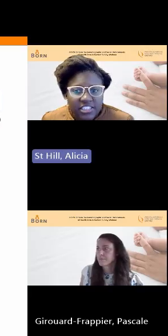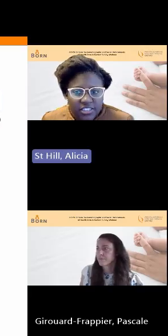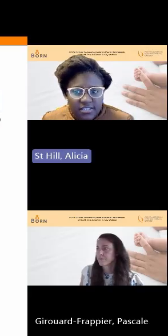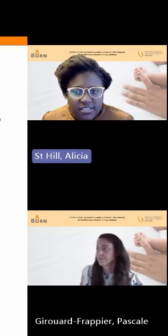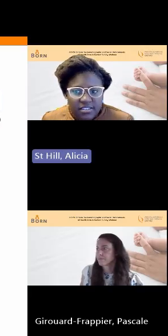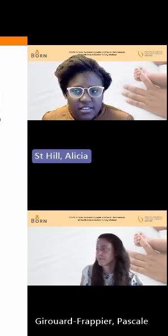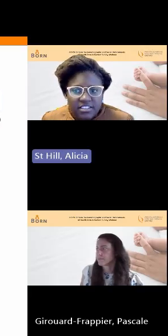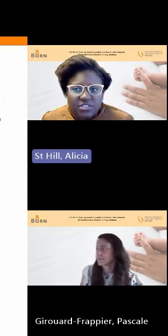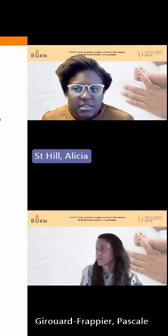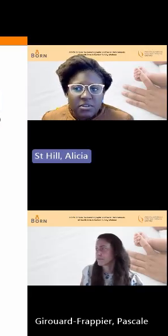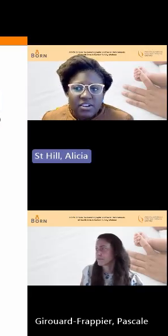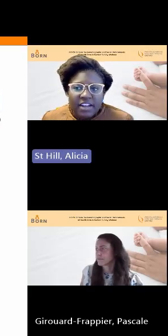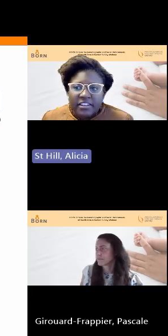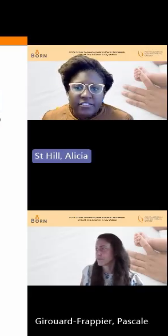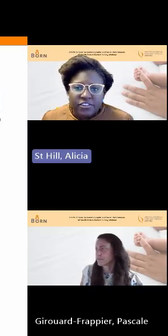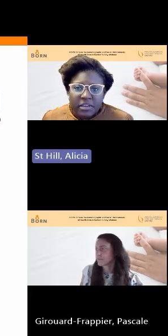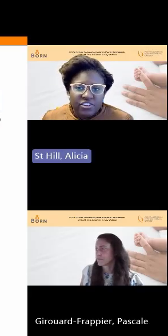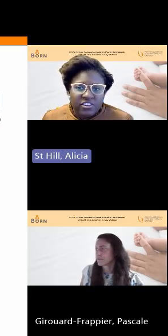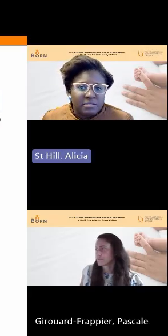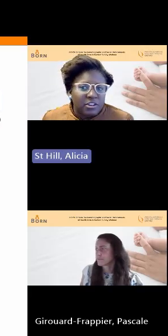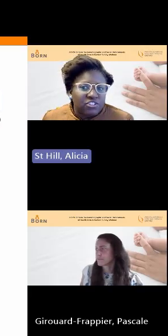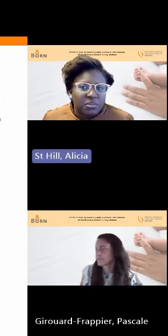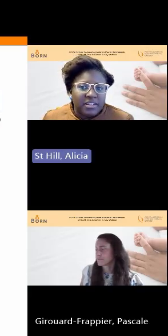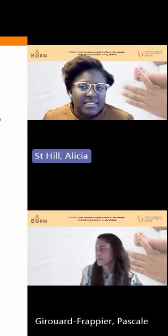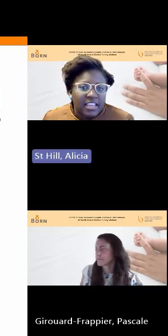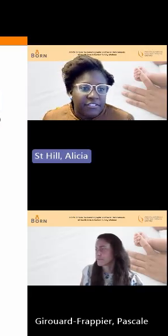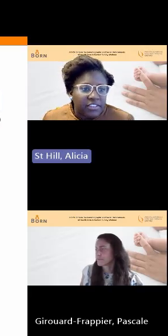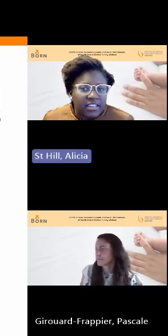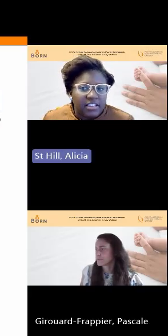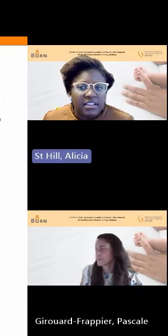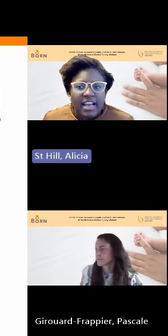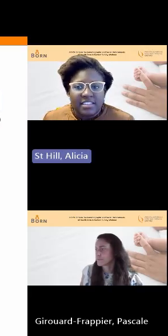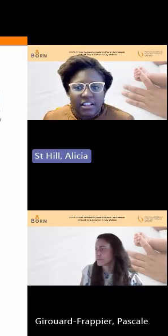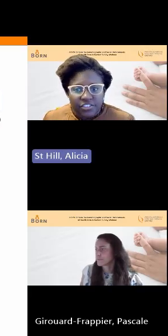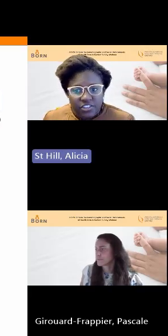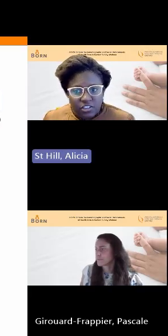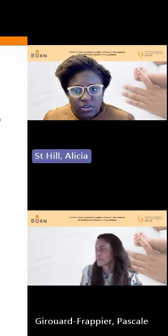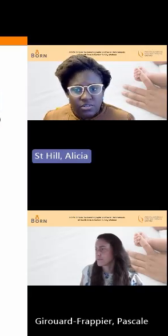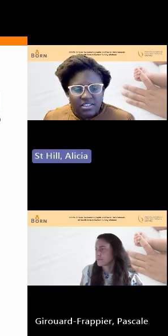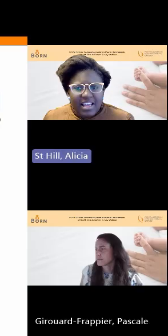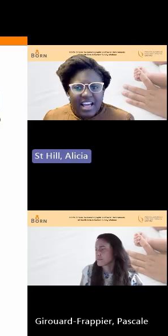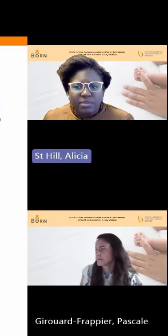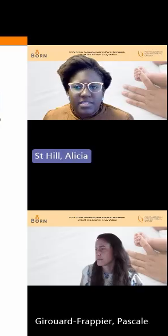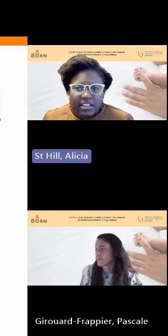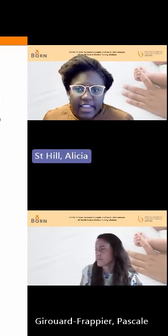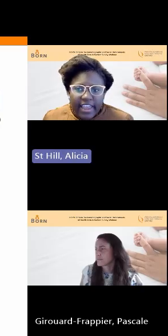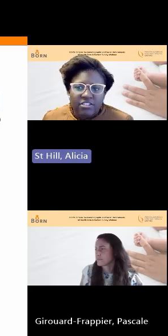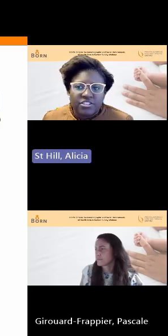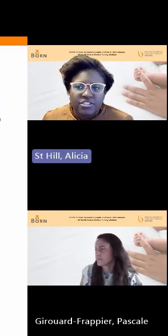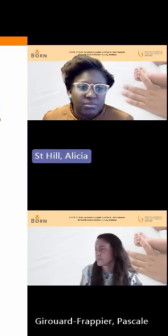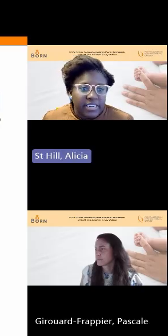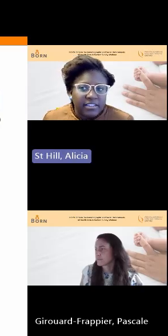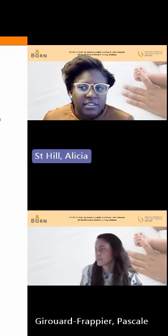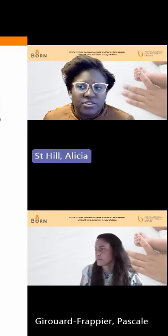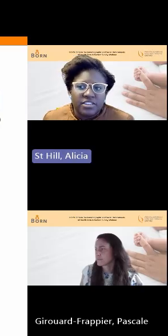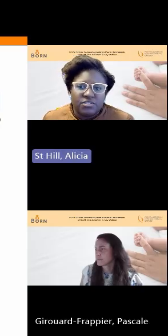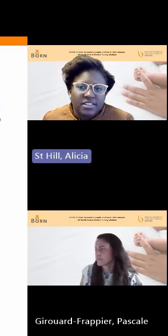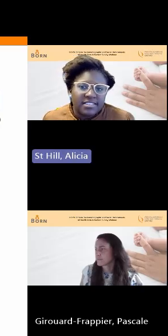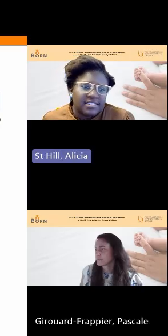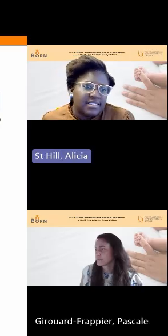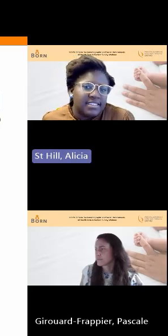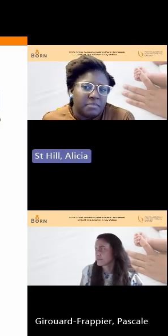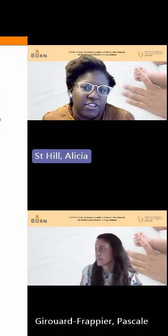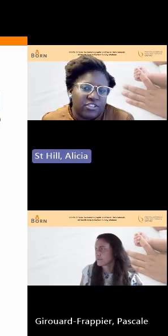For clinicians, sociodemographic information, especially when safely self-disclosed, helps tailor care to the real and